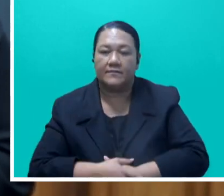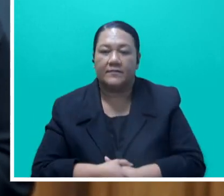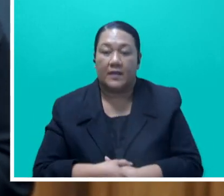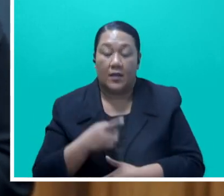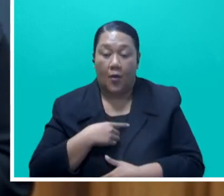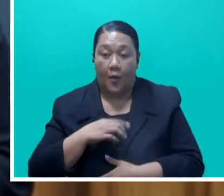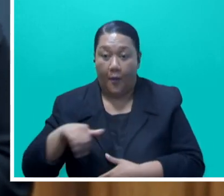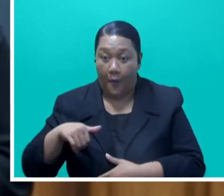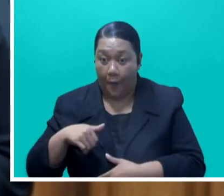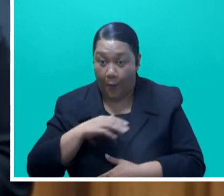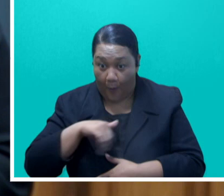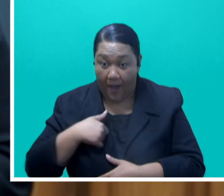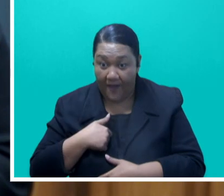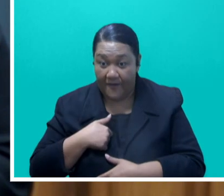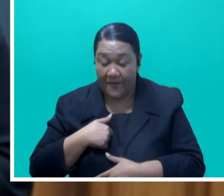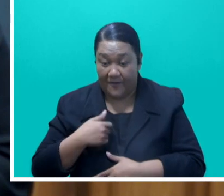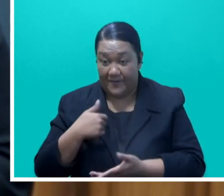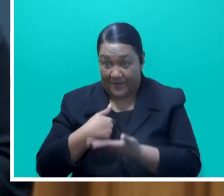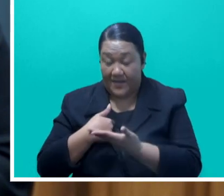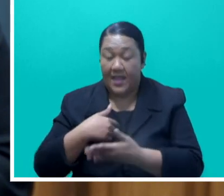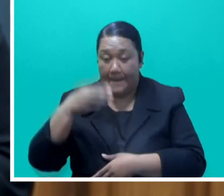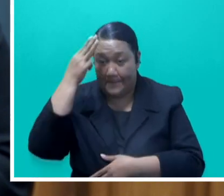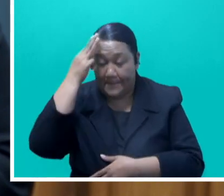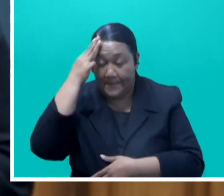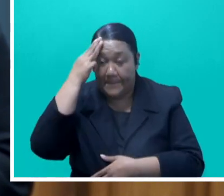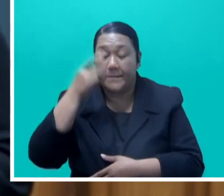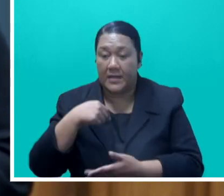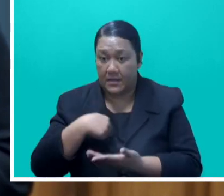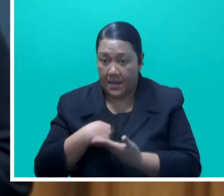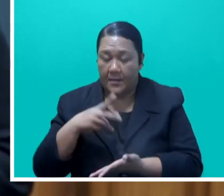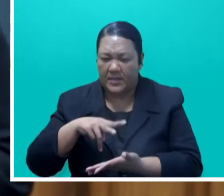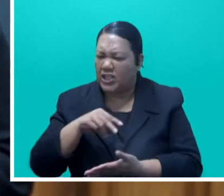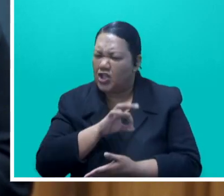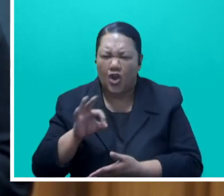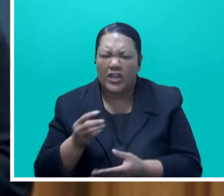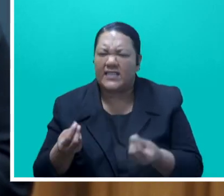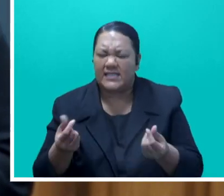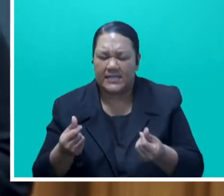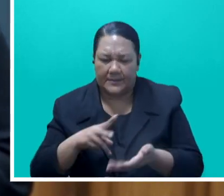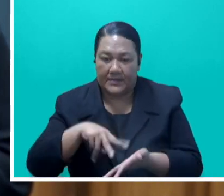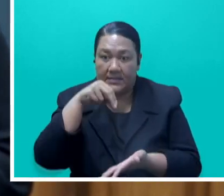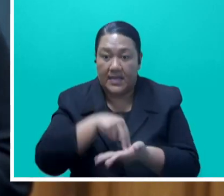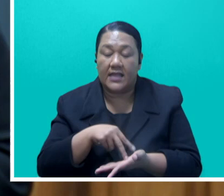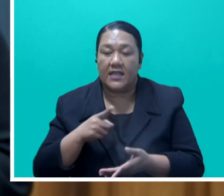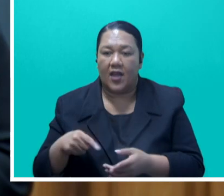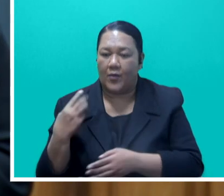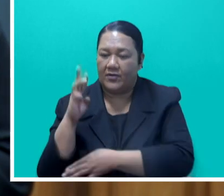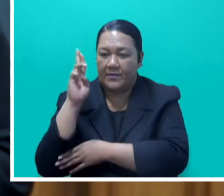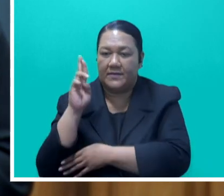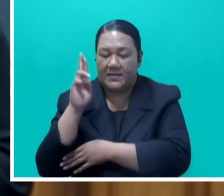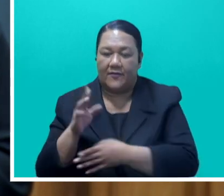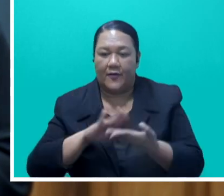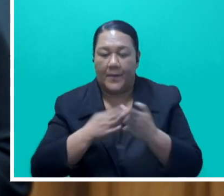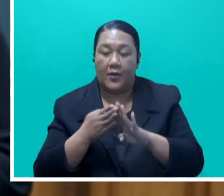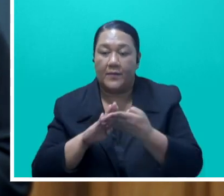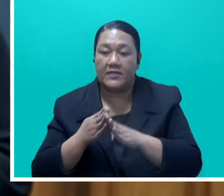mother, getting here was not easy. I stand here not only as a representative of Parliament or a representative of my party or community,